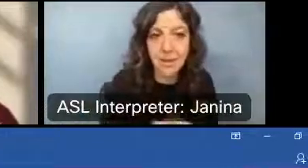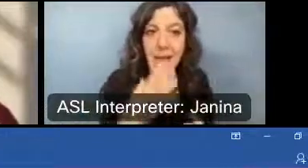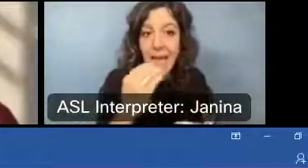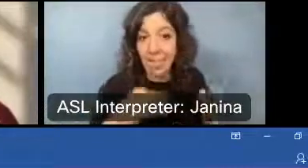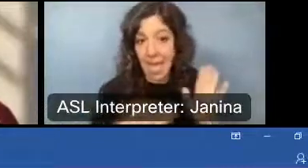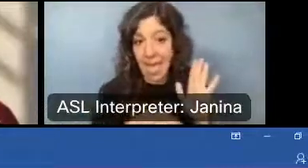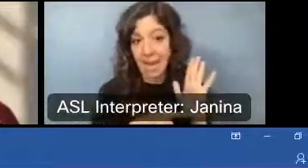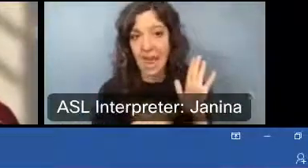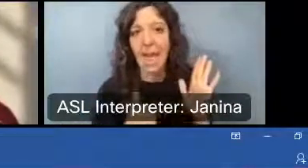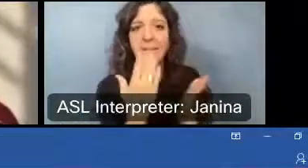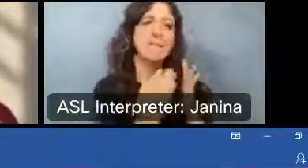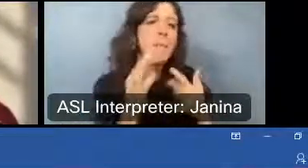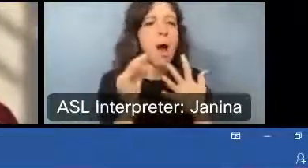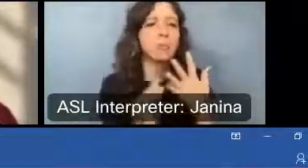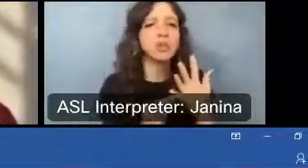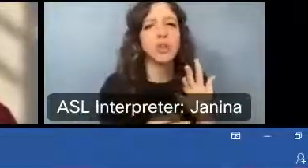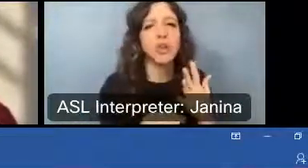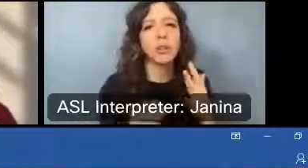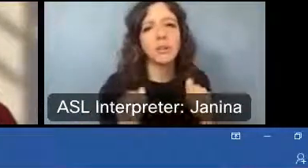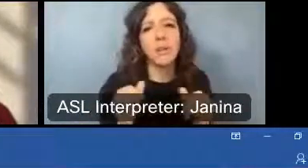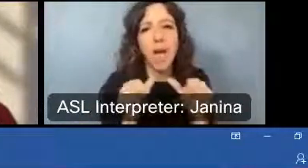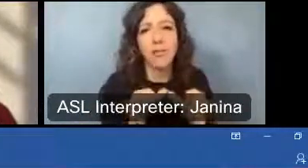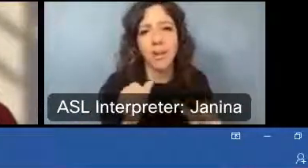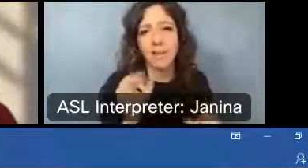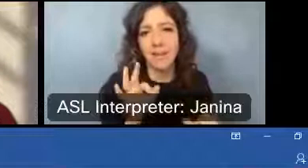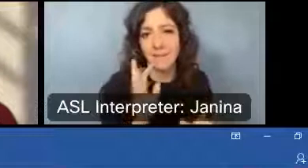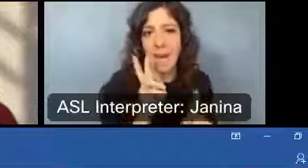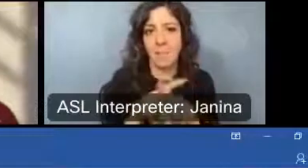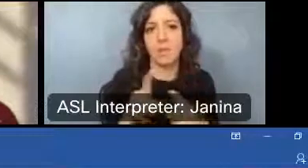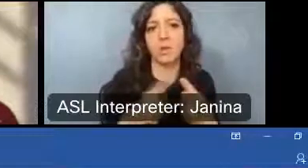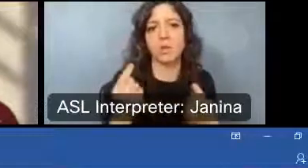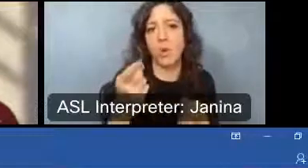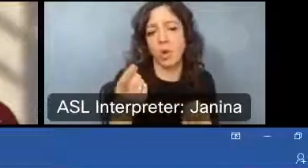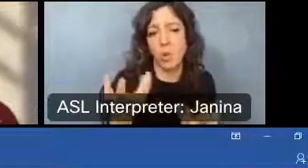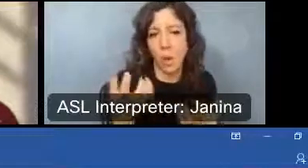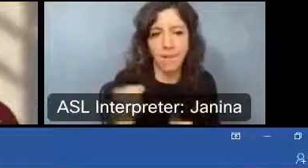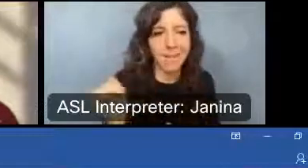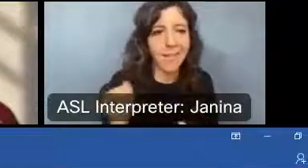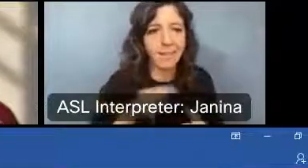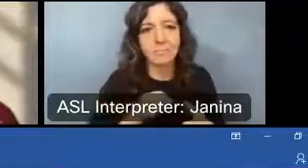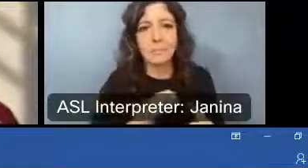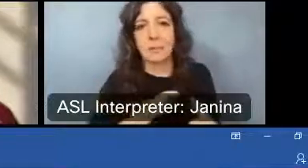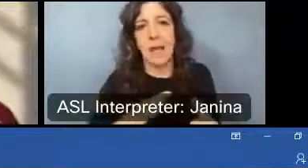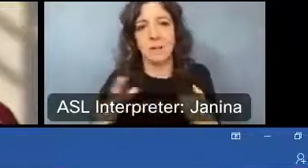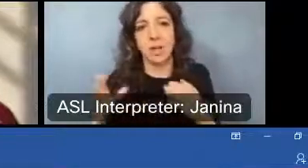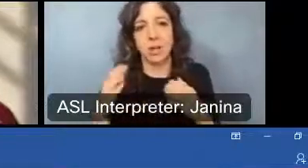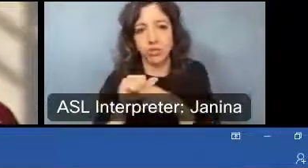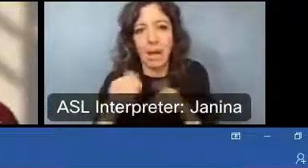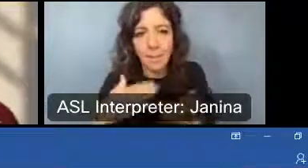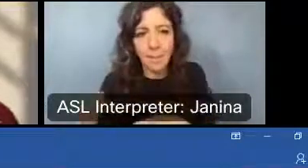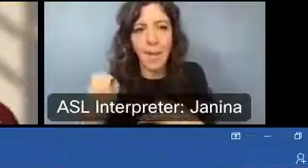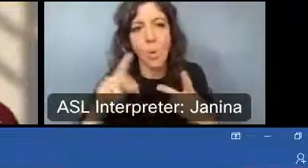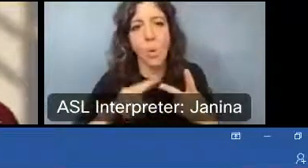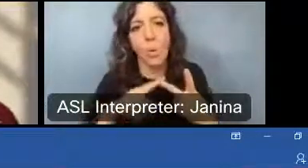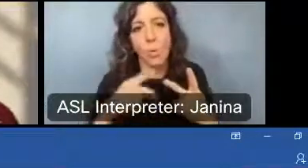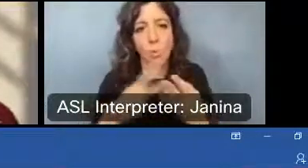optional areas here if it's applicable to what you're planning on doing, like a staff training plan or a program evaluation,